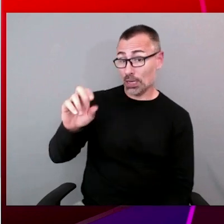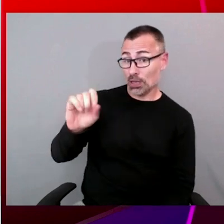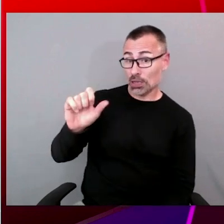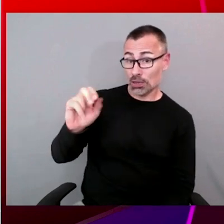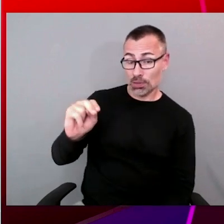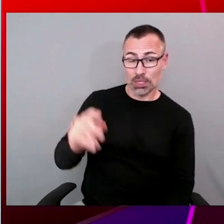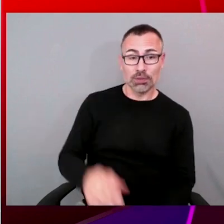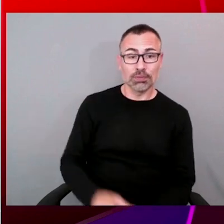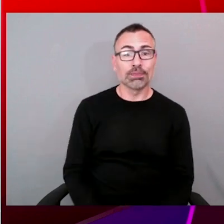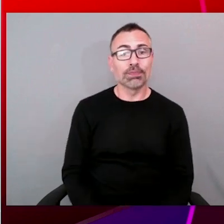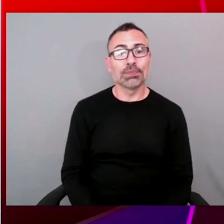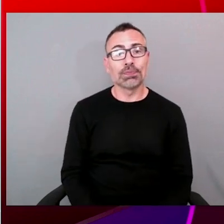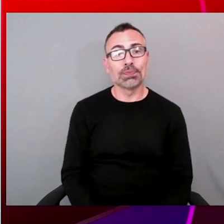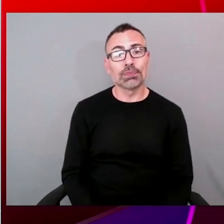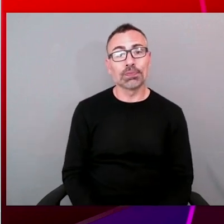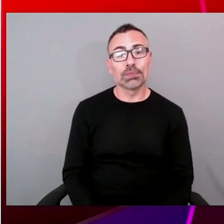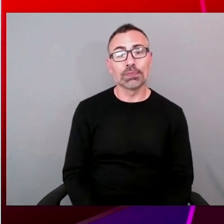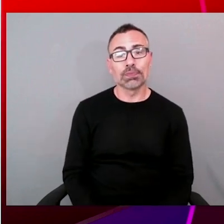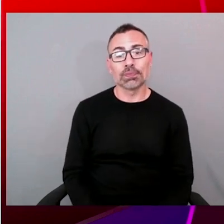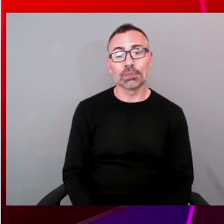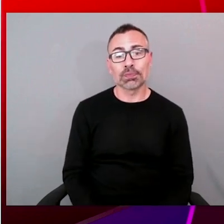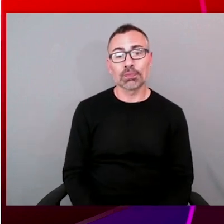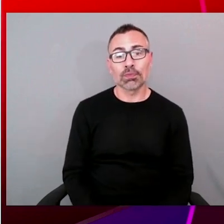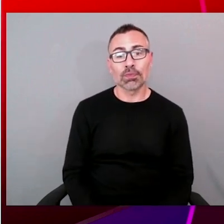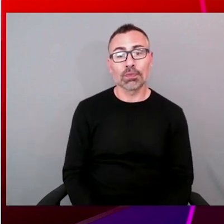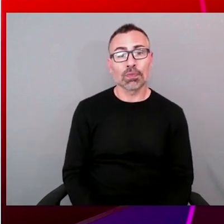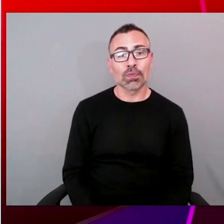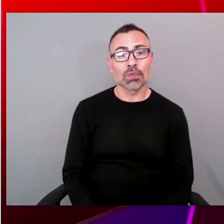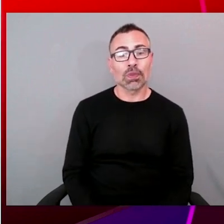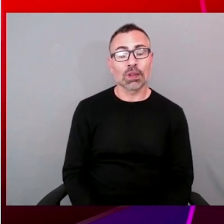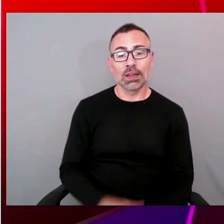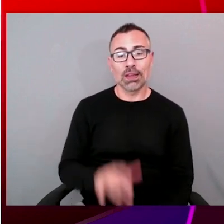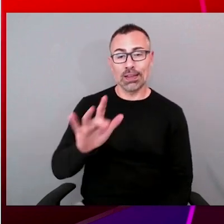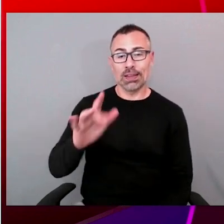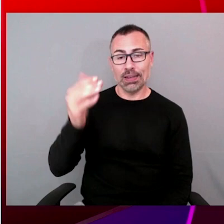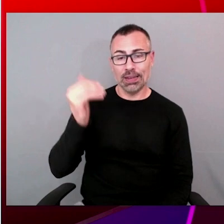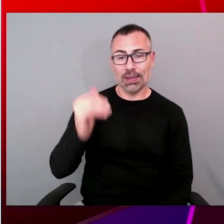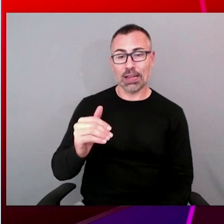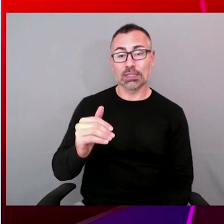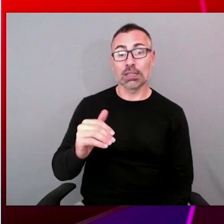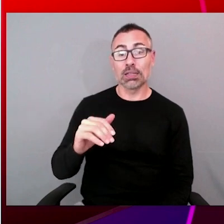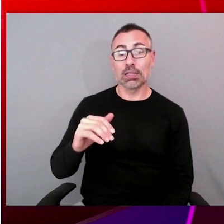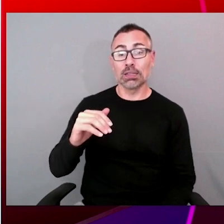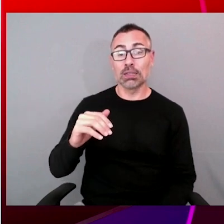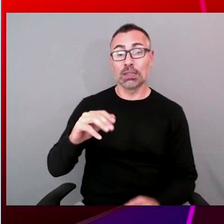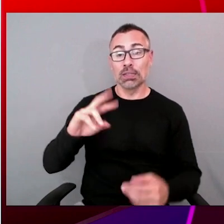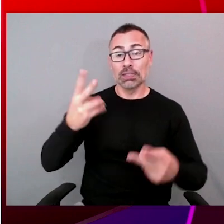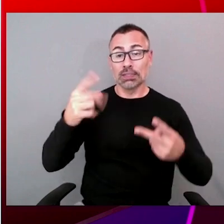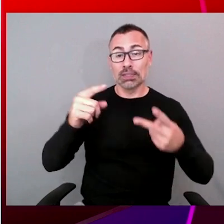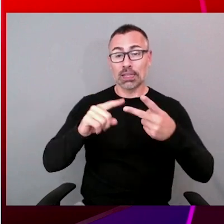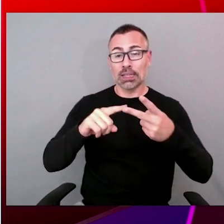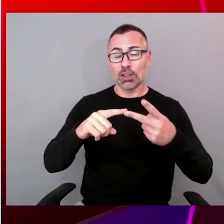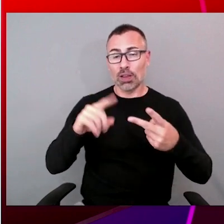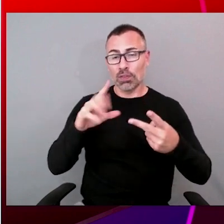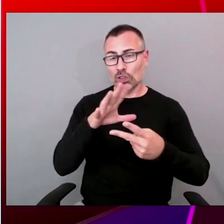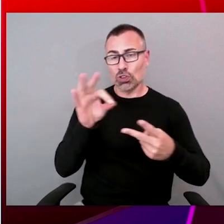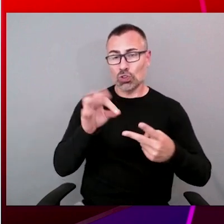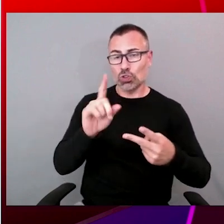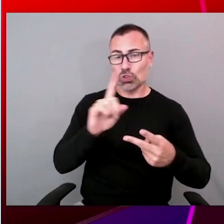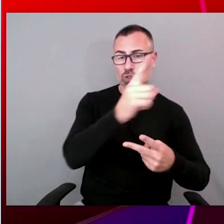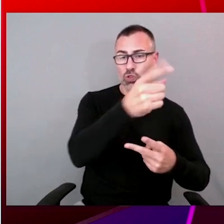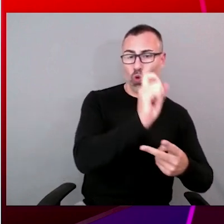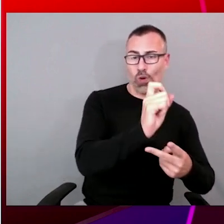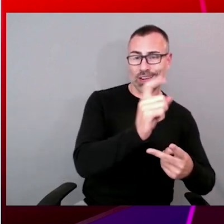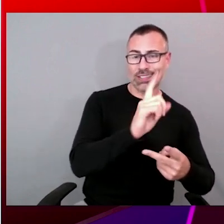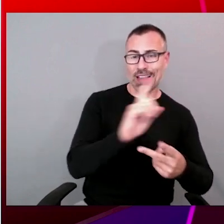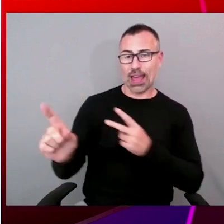Yeah. So we're going to encrypt the data, hit next. Step 2 is essentially choosing your source and your destination. So in this